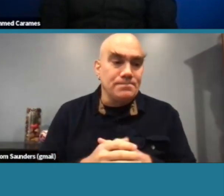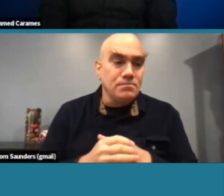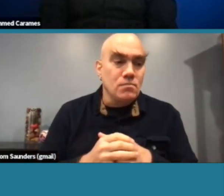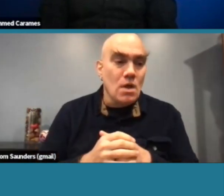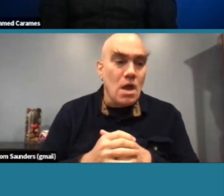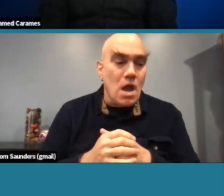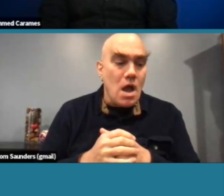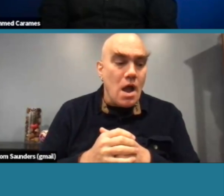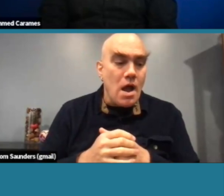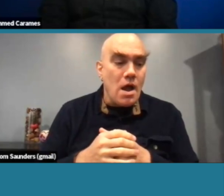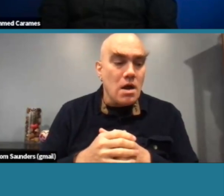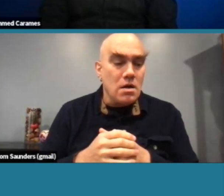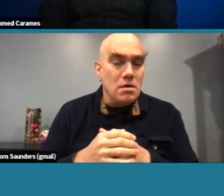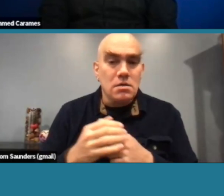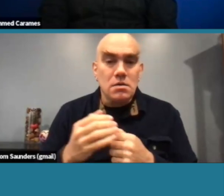difference.